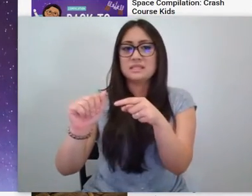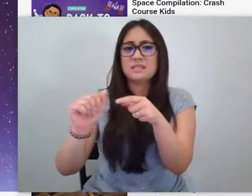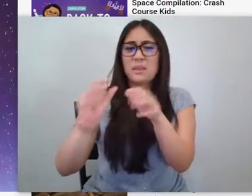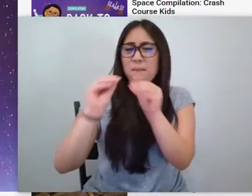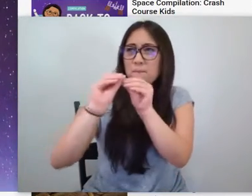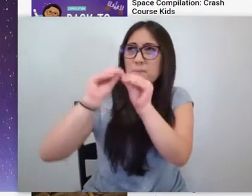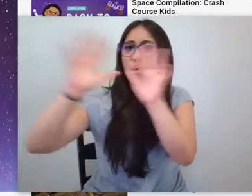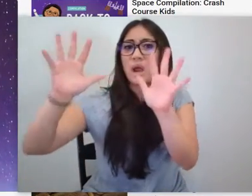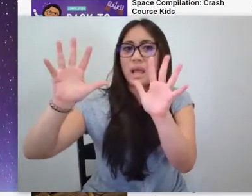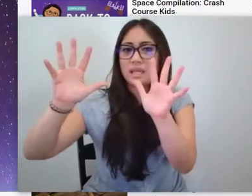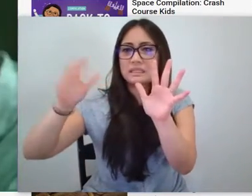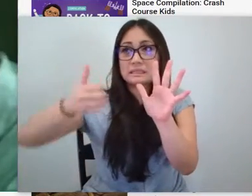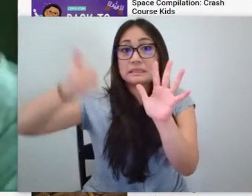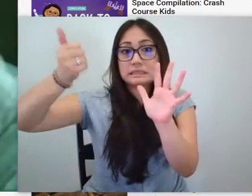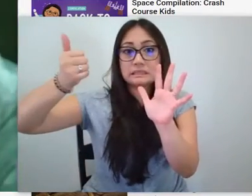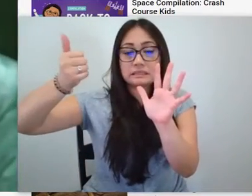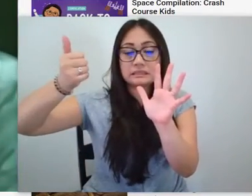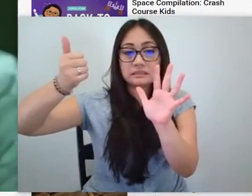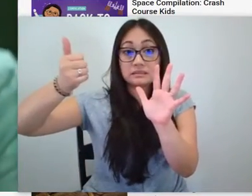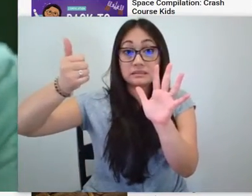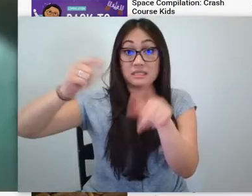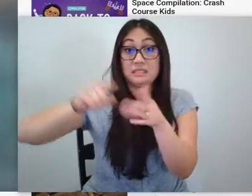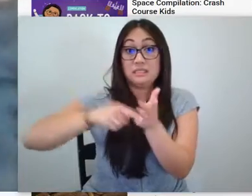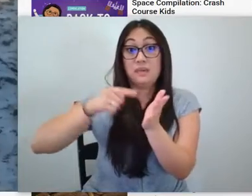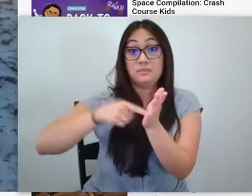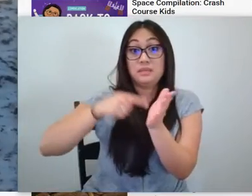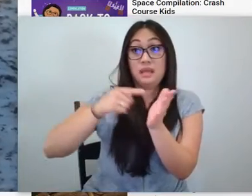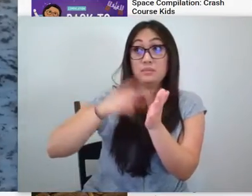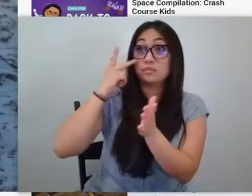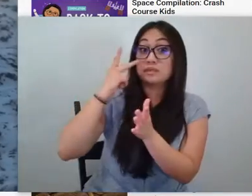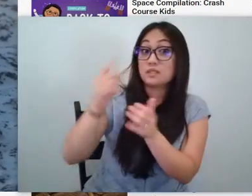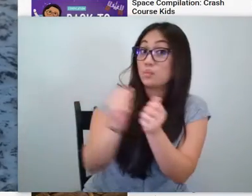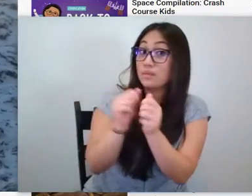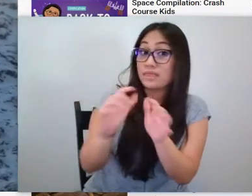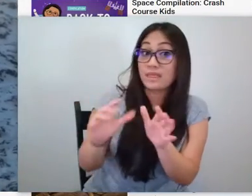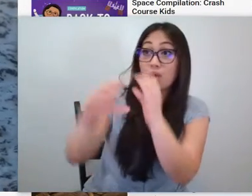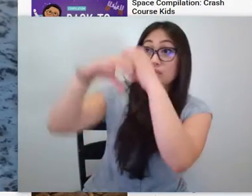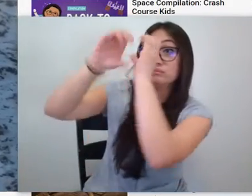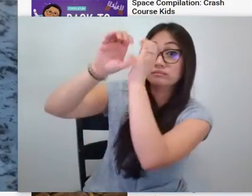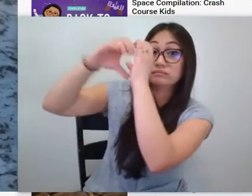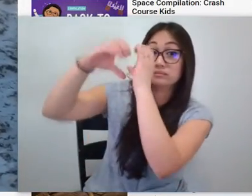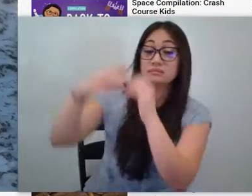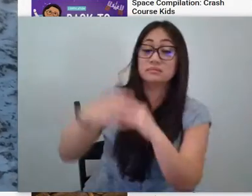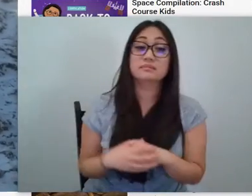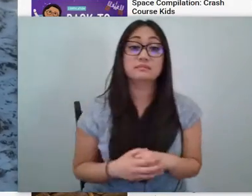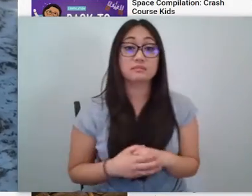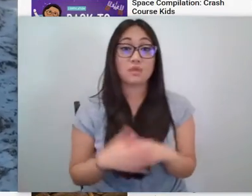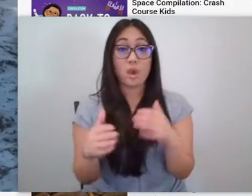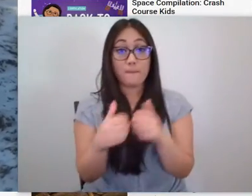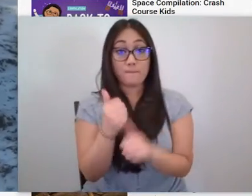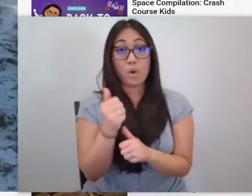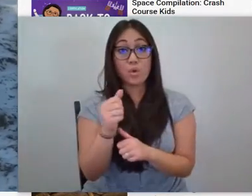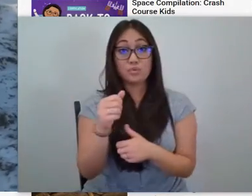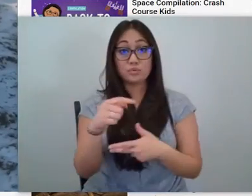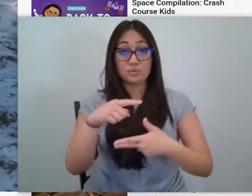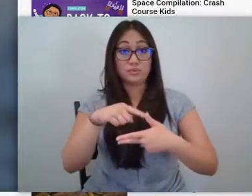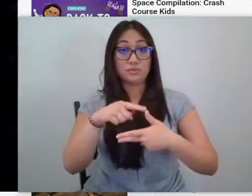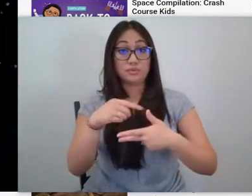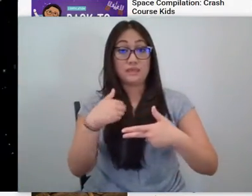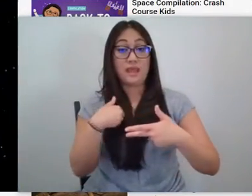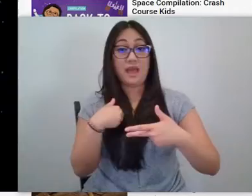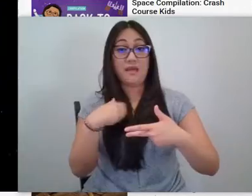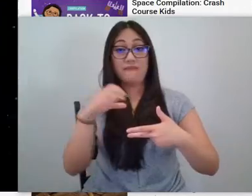can even be seen from Earth without a telescope. Most asteroids contain craters or holes in their